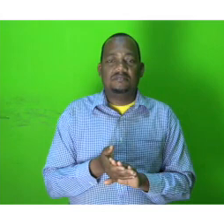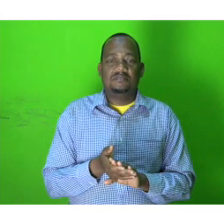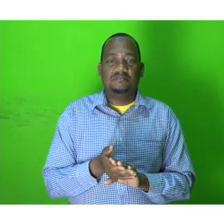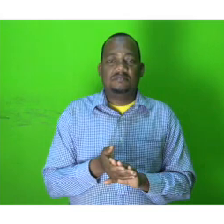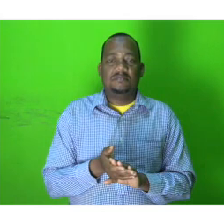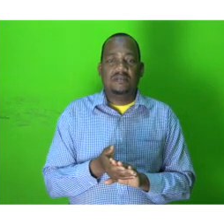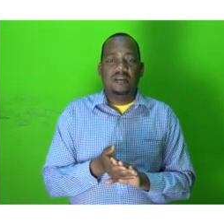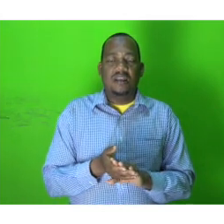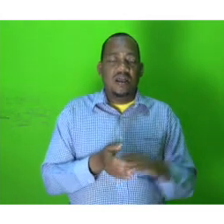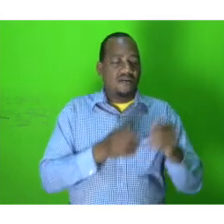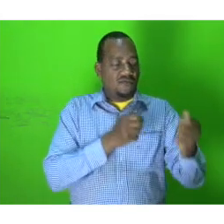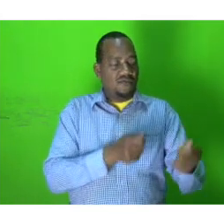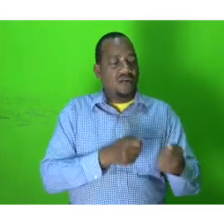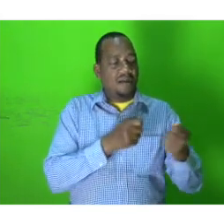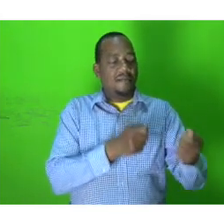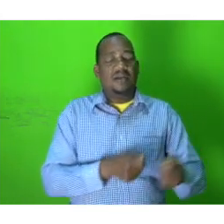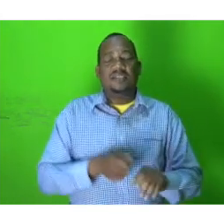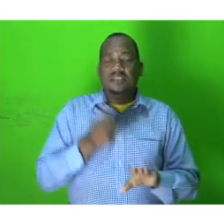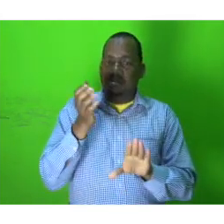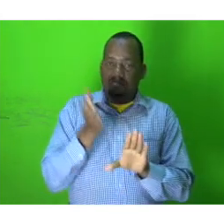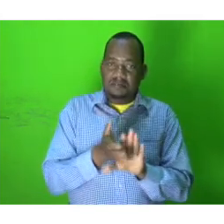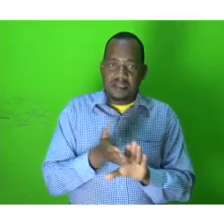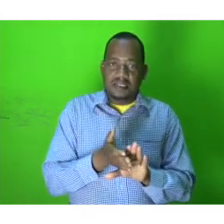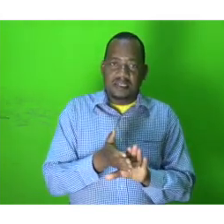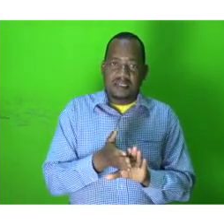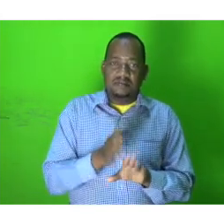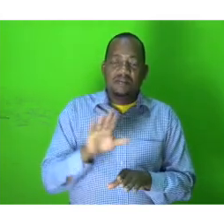Farmers Bank.